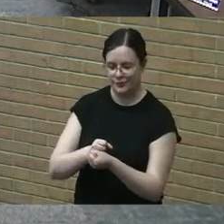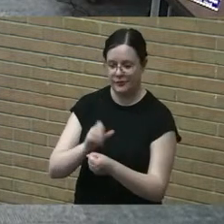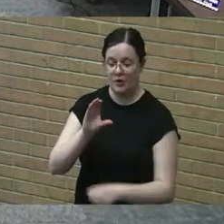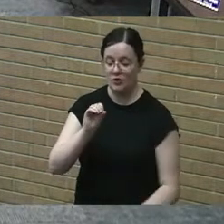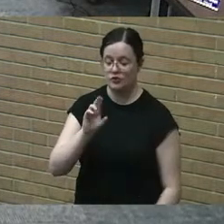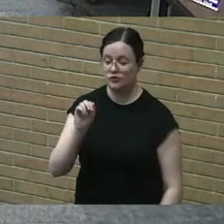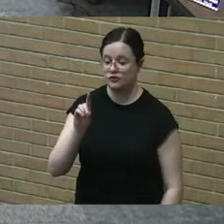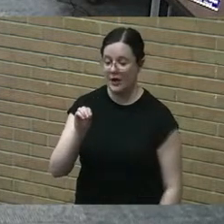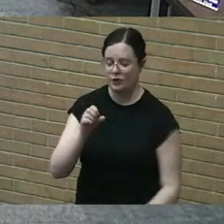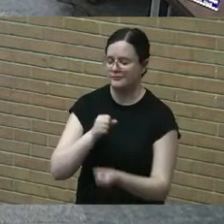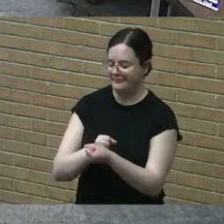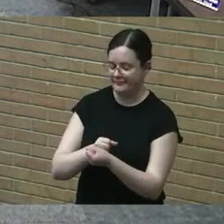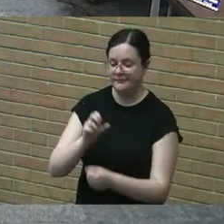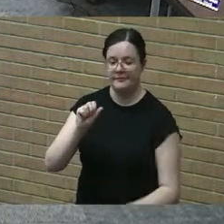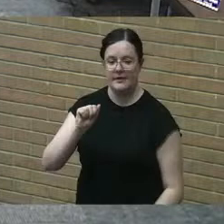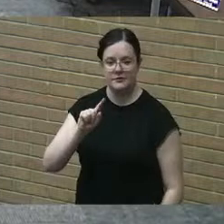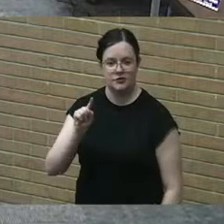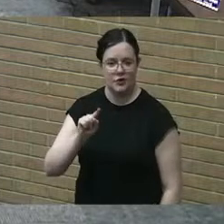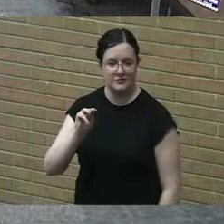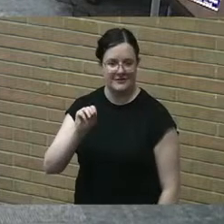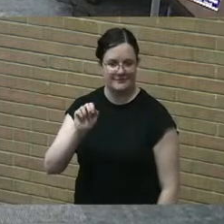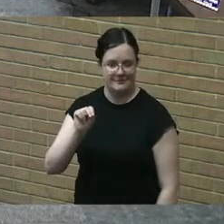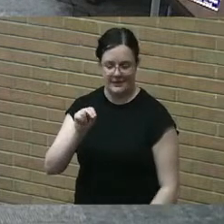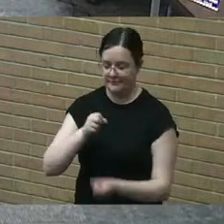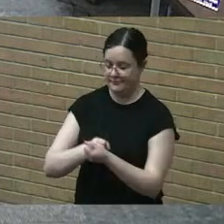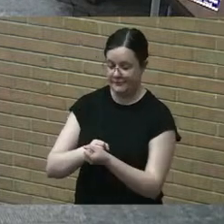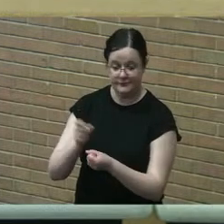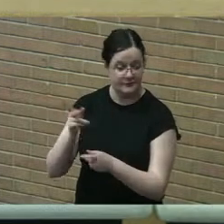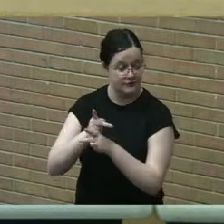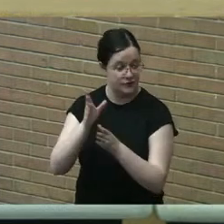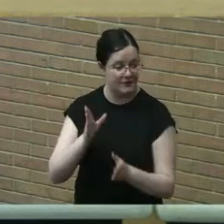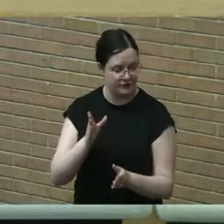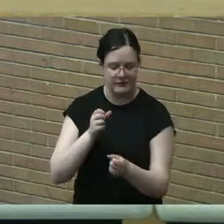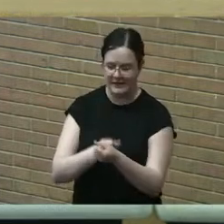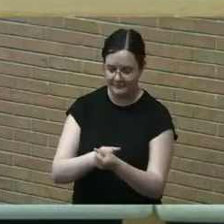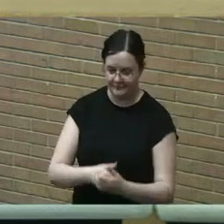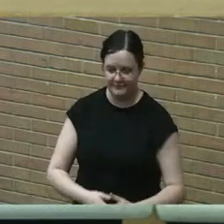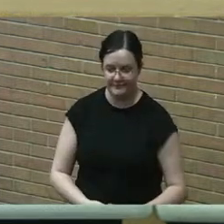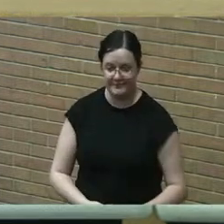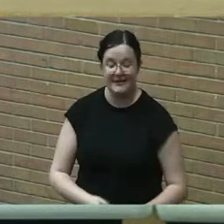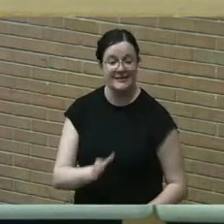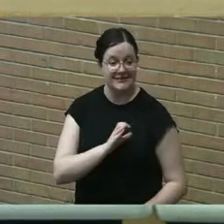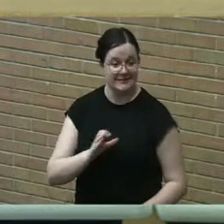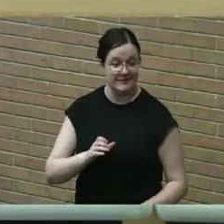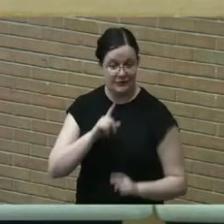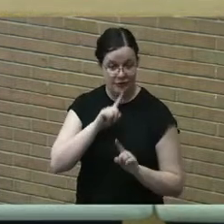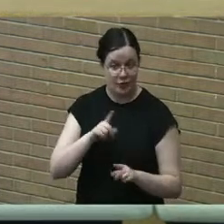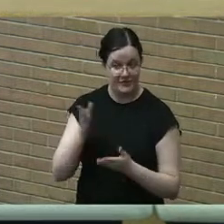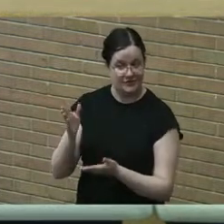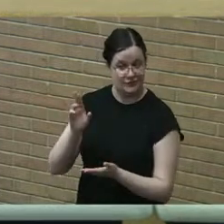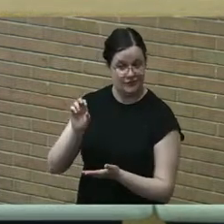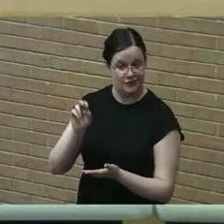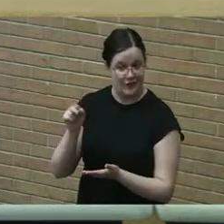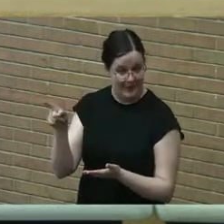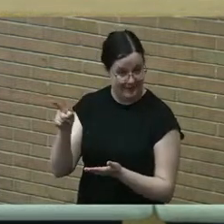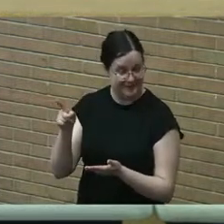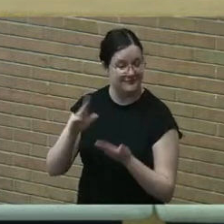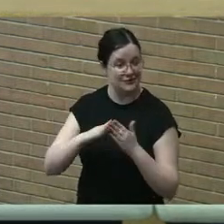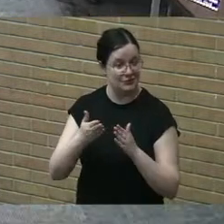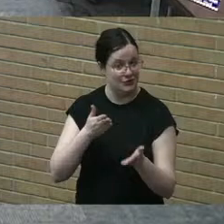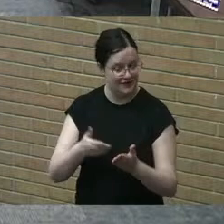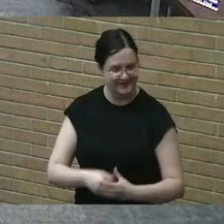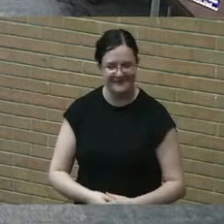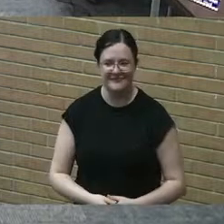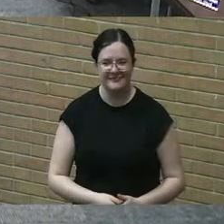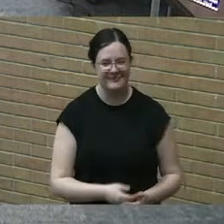Aye. Councilmember Salzman? Aye. Supervisor Maley? Aye. Committee reports. Robin, Community Services. Thank you, Bill.